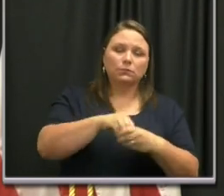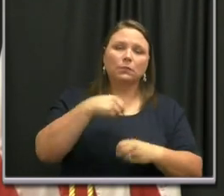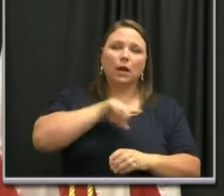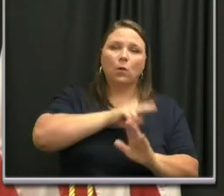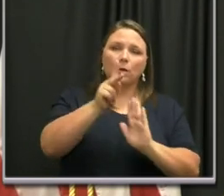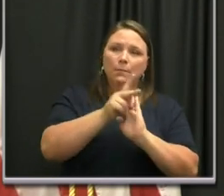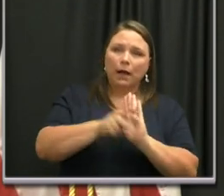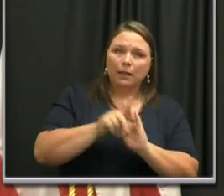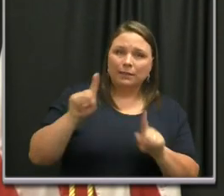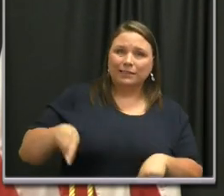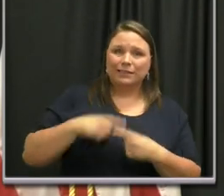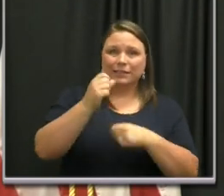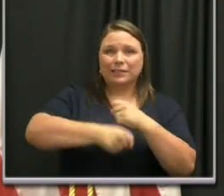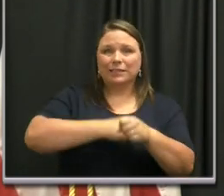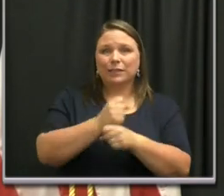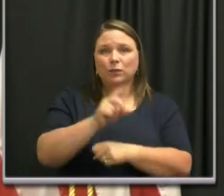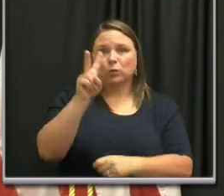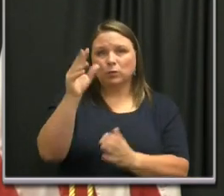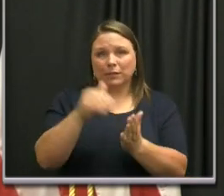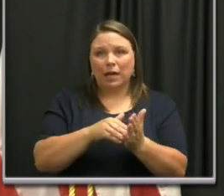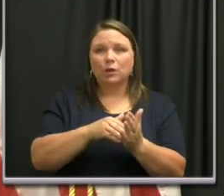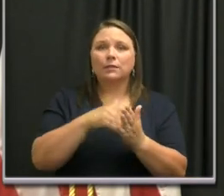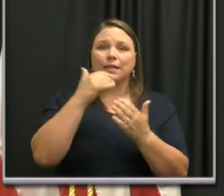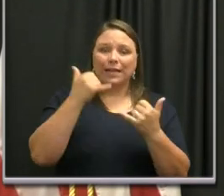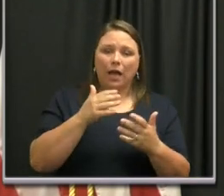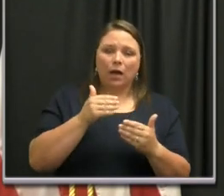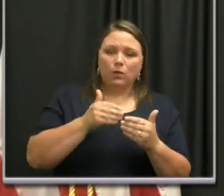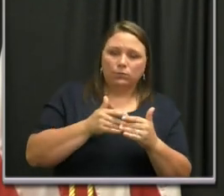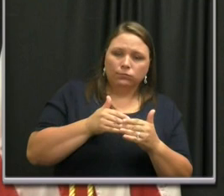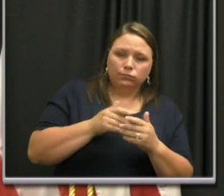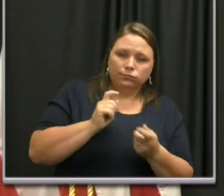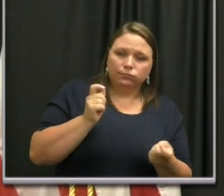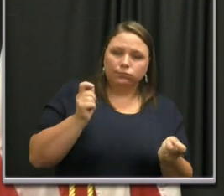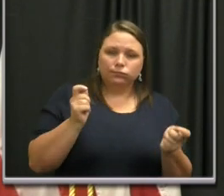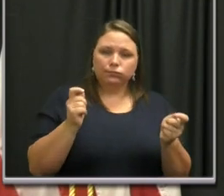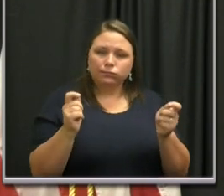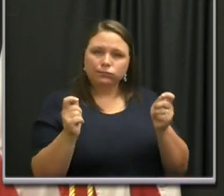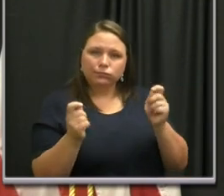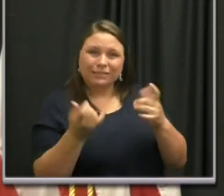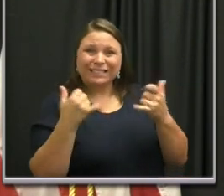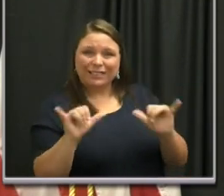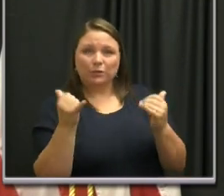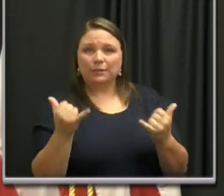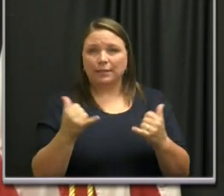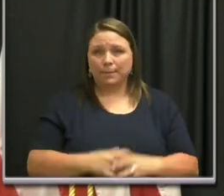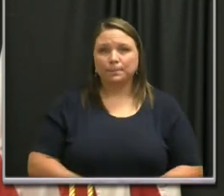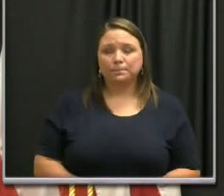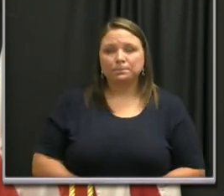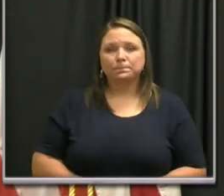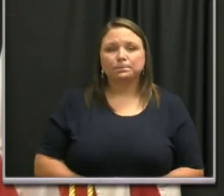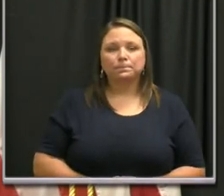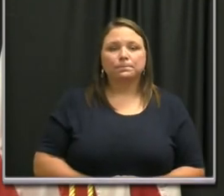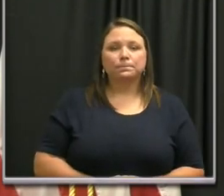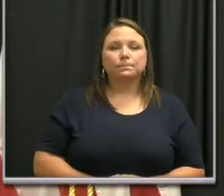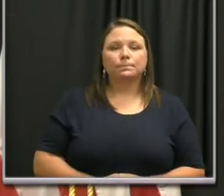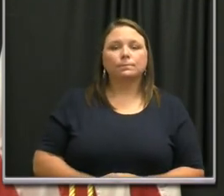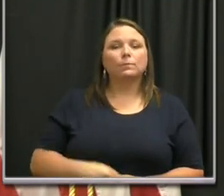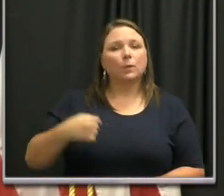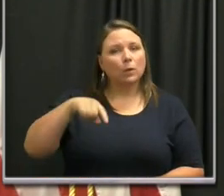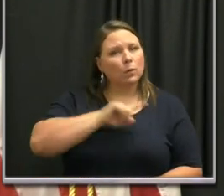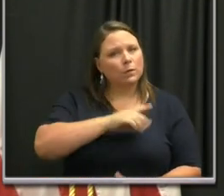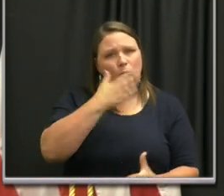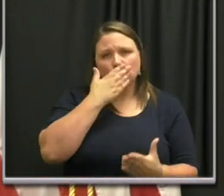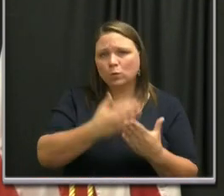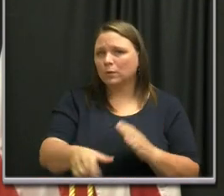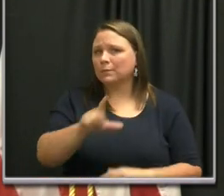year 2000 and gradually evolving and changing those. We're a good police